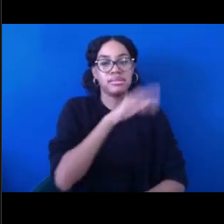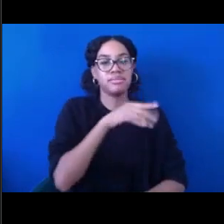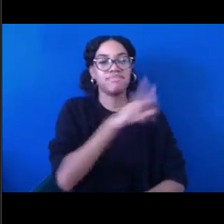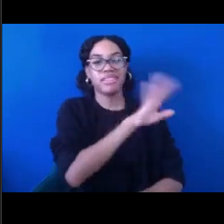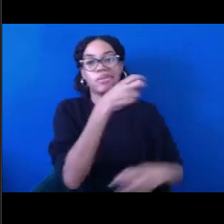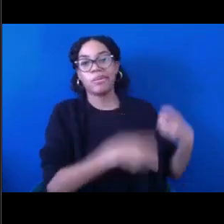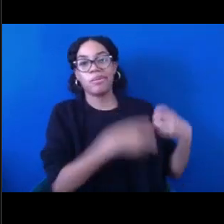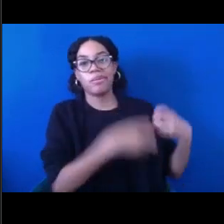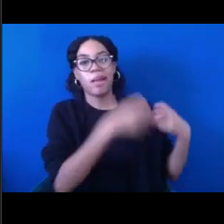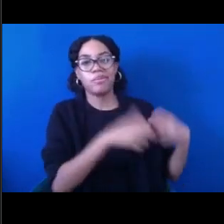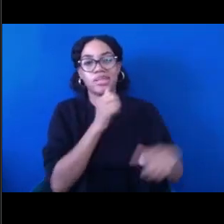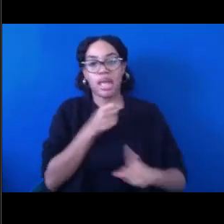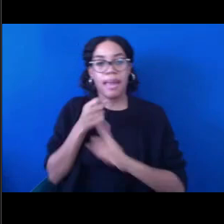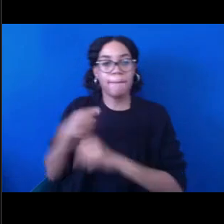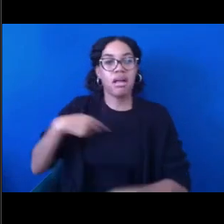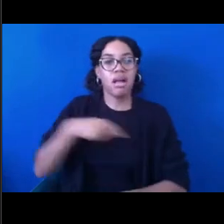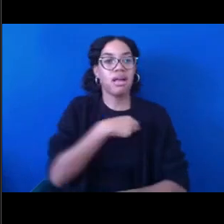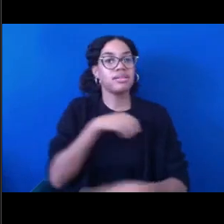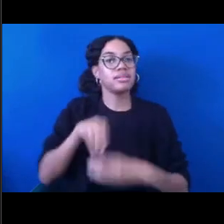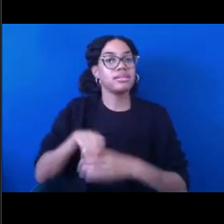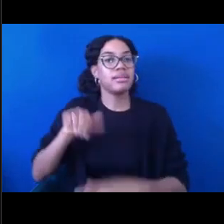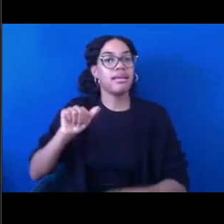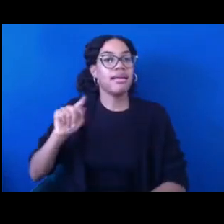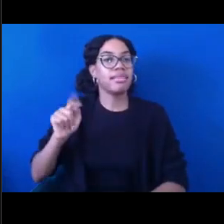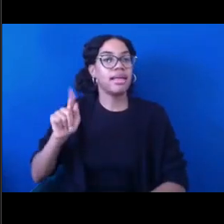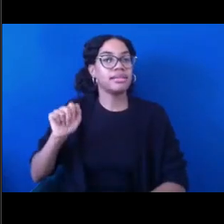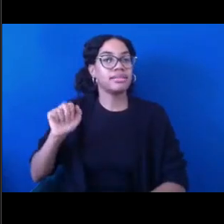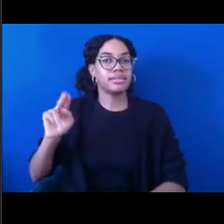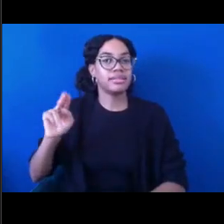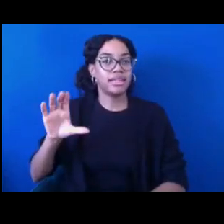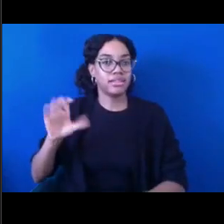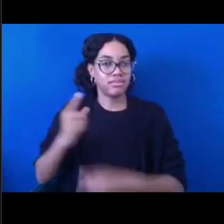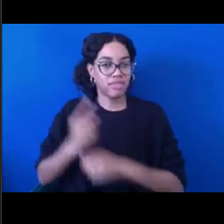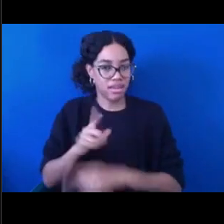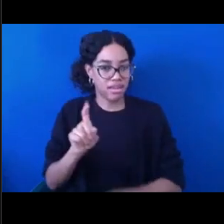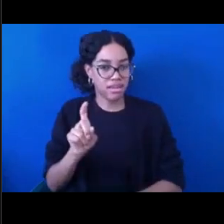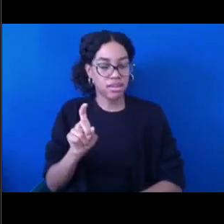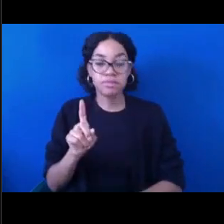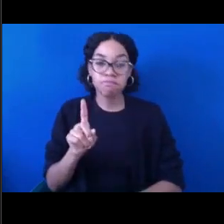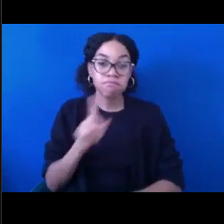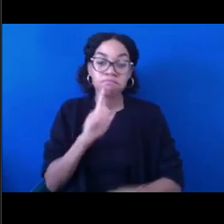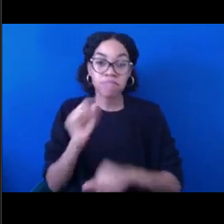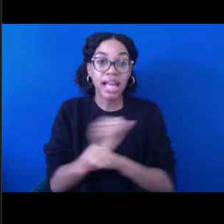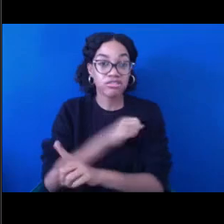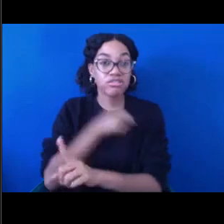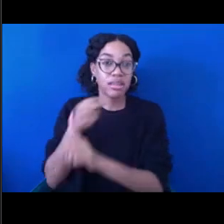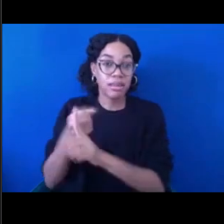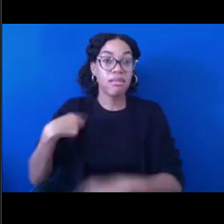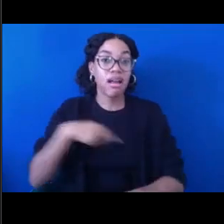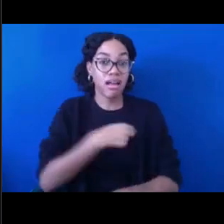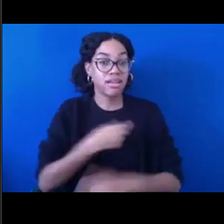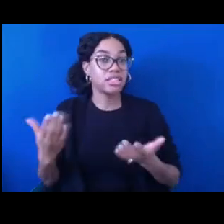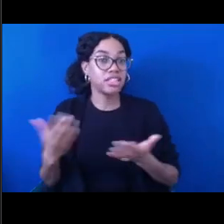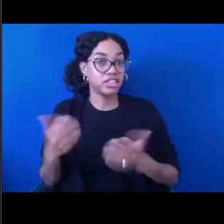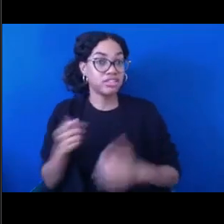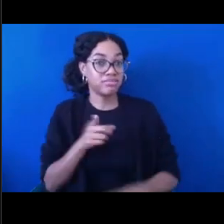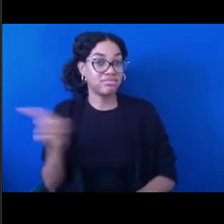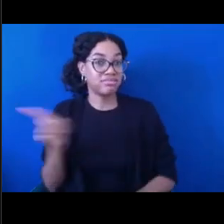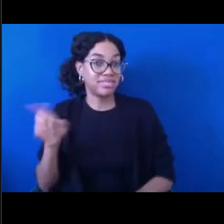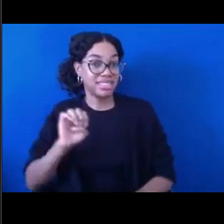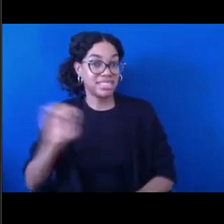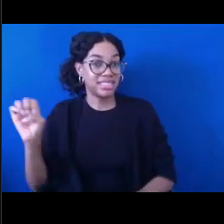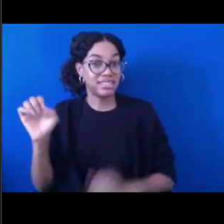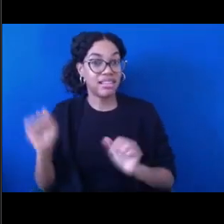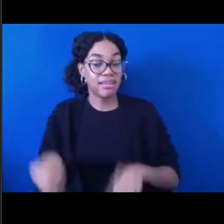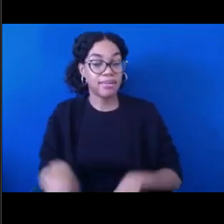That's not a problem for us, right? Sorry, friends, it actually is a big deal for us. So El Nino,